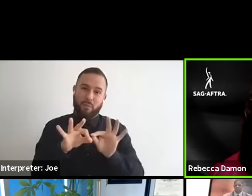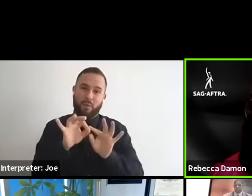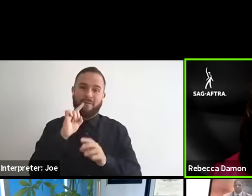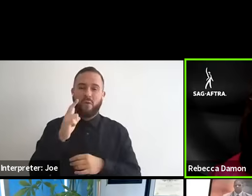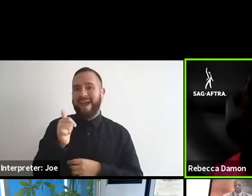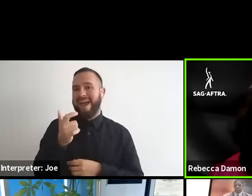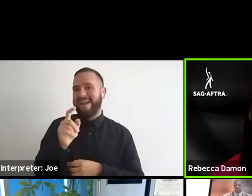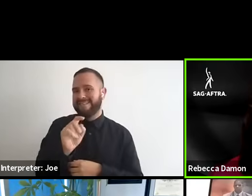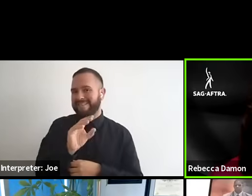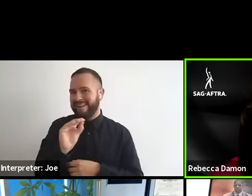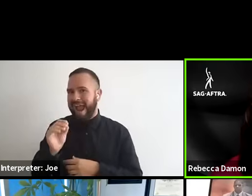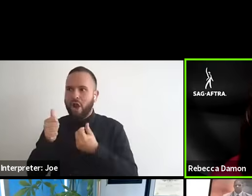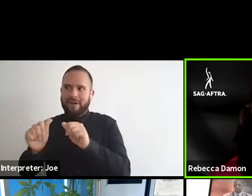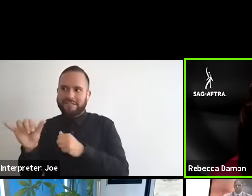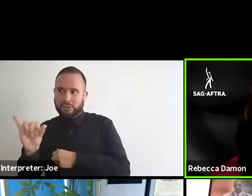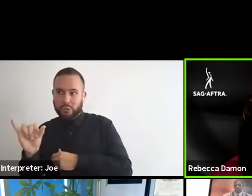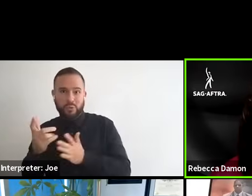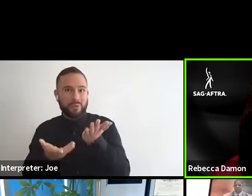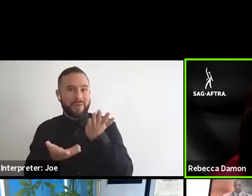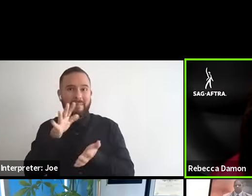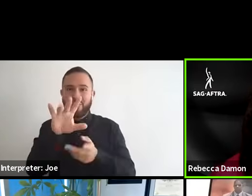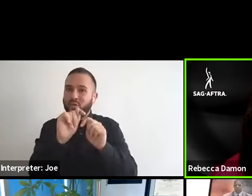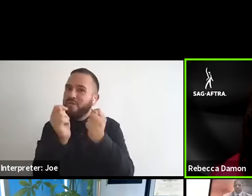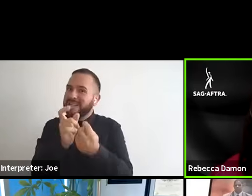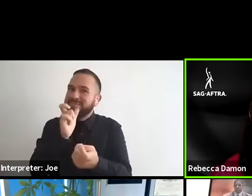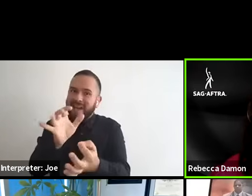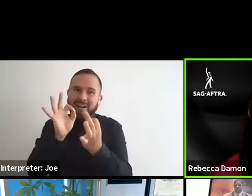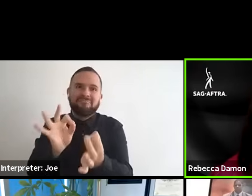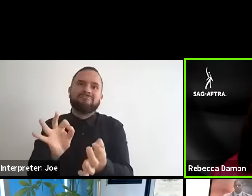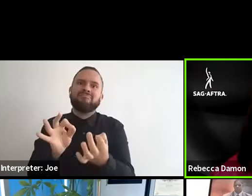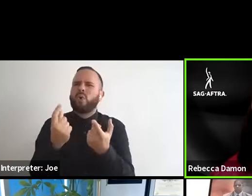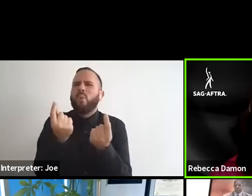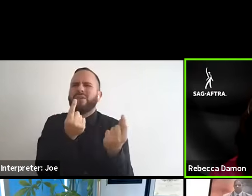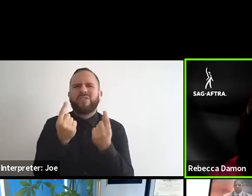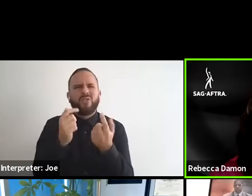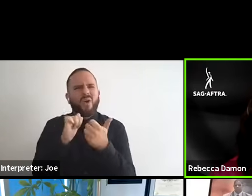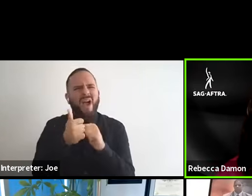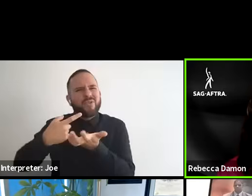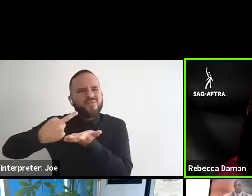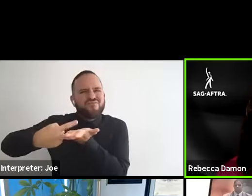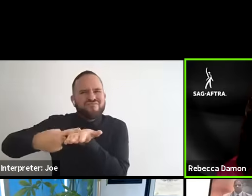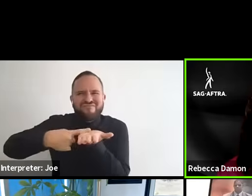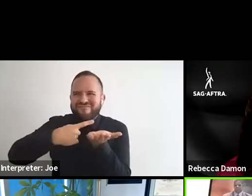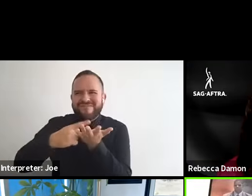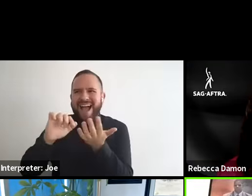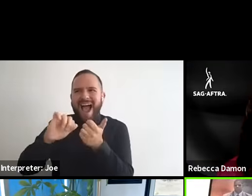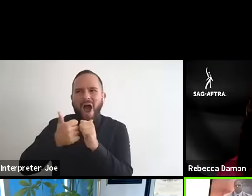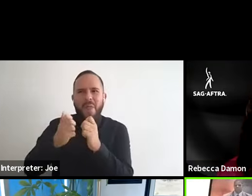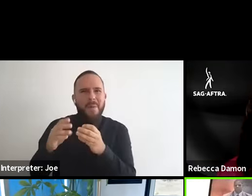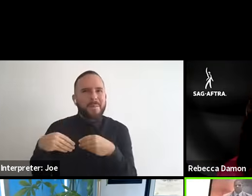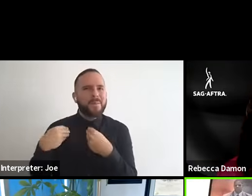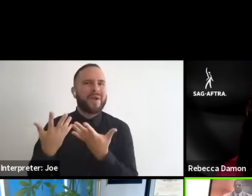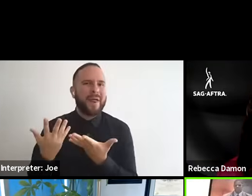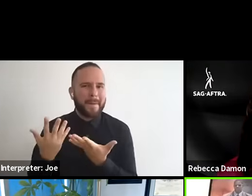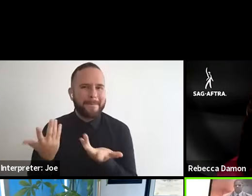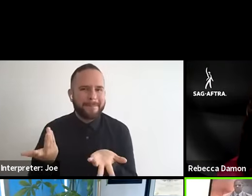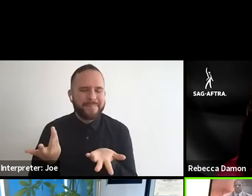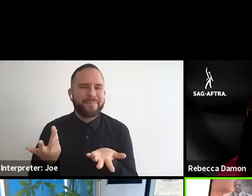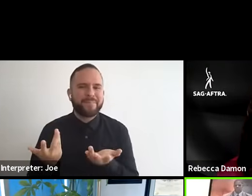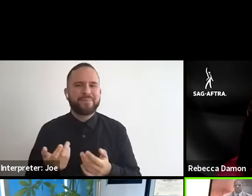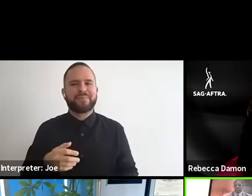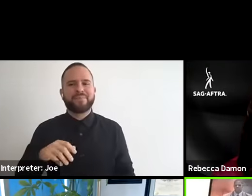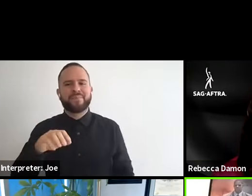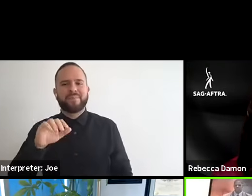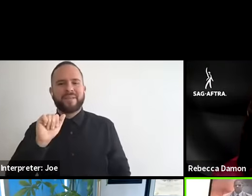if sometimes the team isn't the right team and you need to move along. How do you have those conversations? That's huge, because that's a